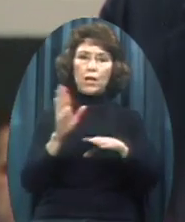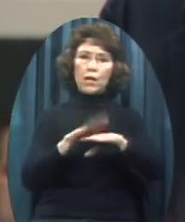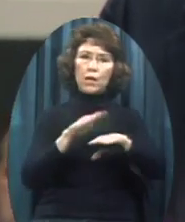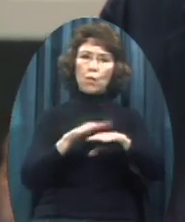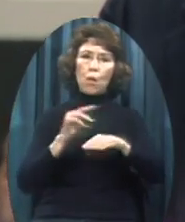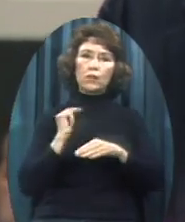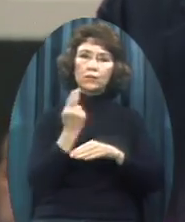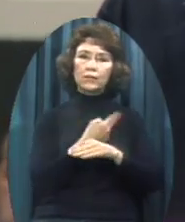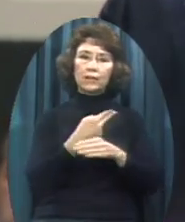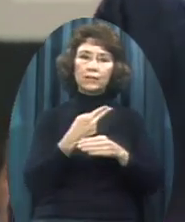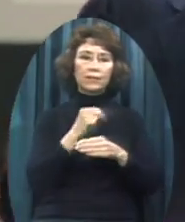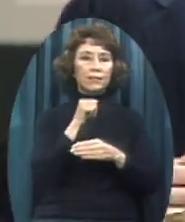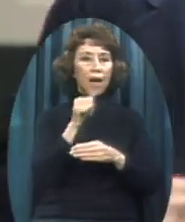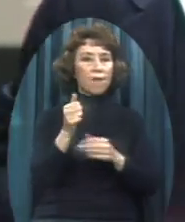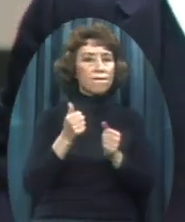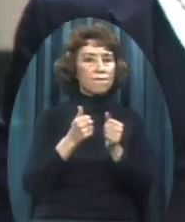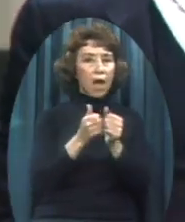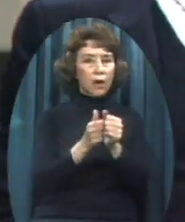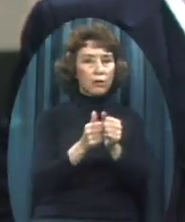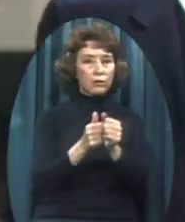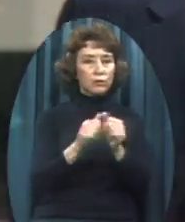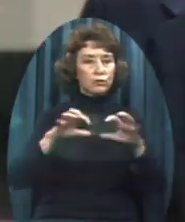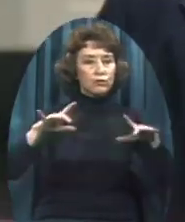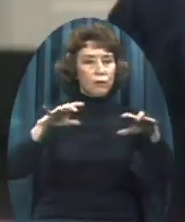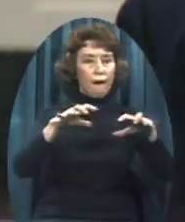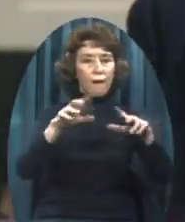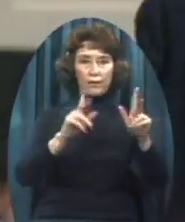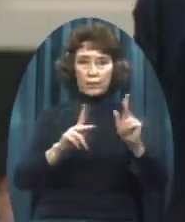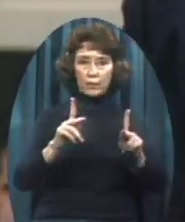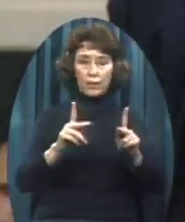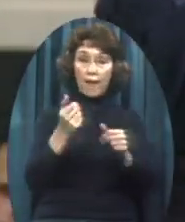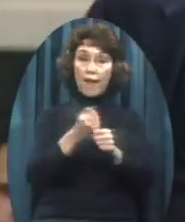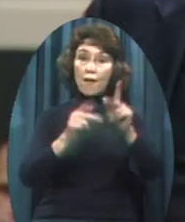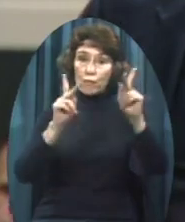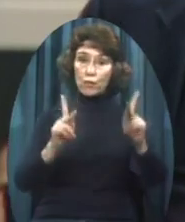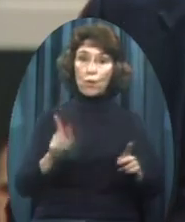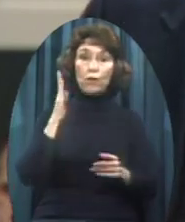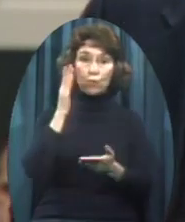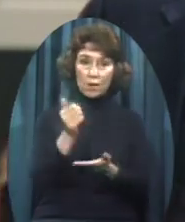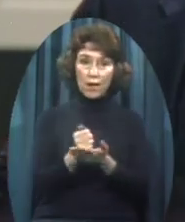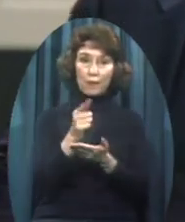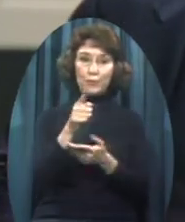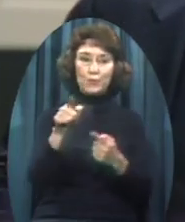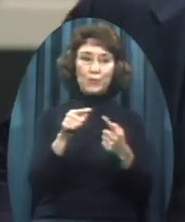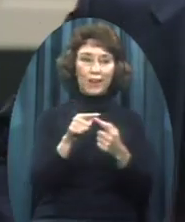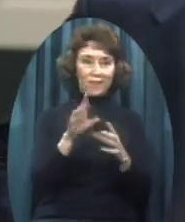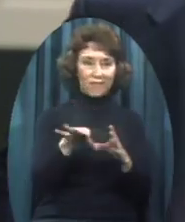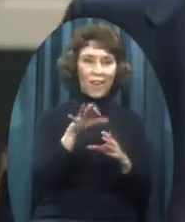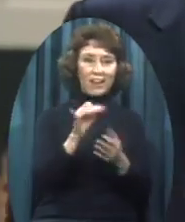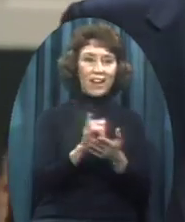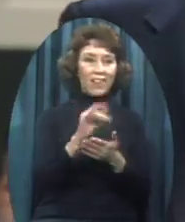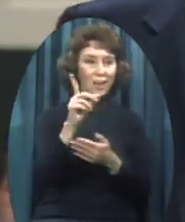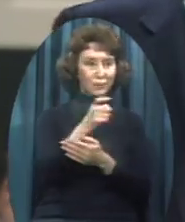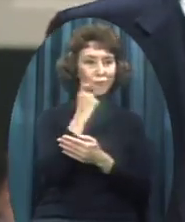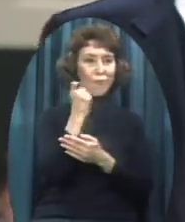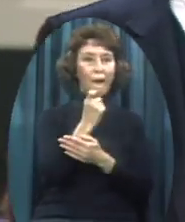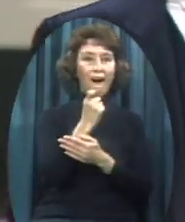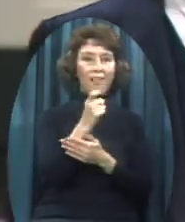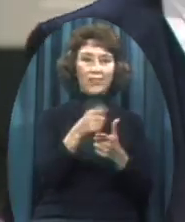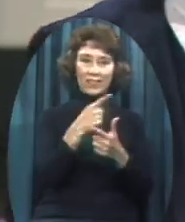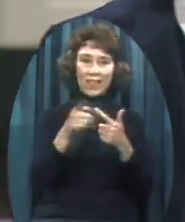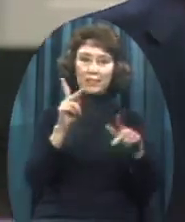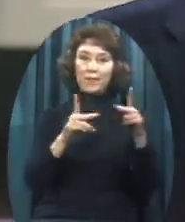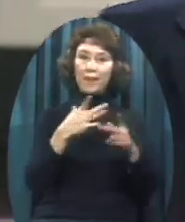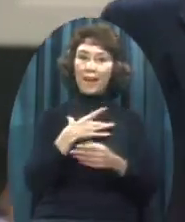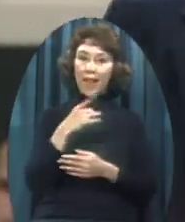crowd. You know, everybody will help you when they find out you've won. It's amazing. I've been in some bloody